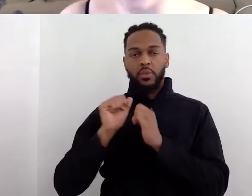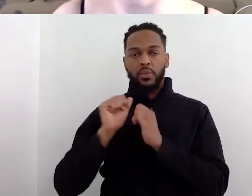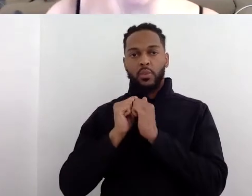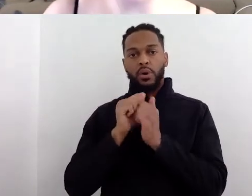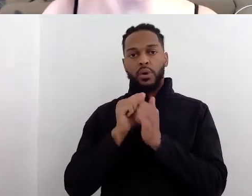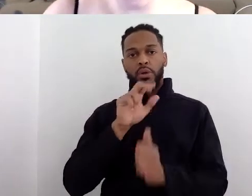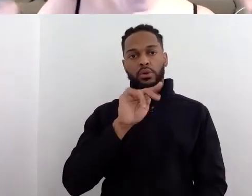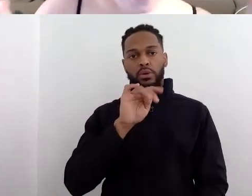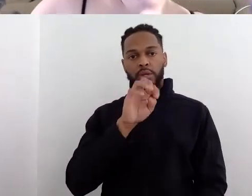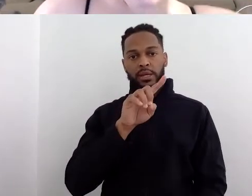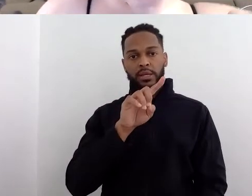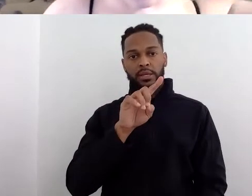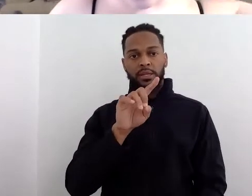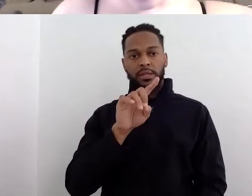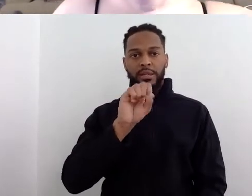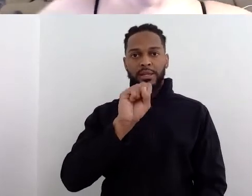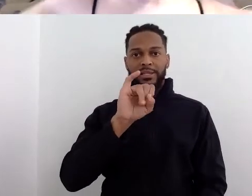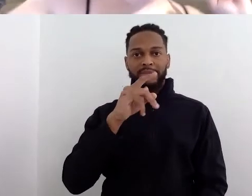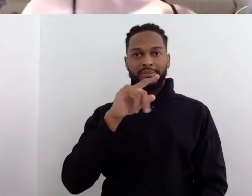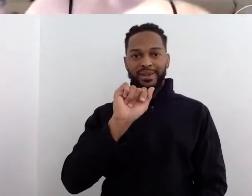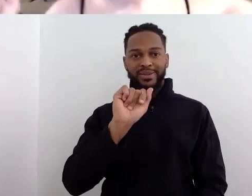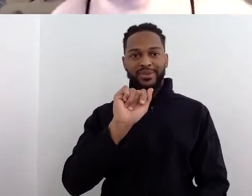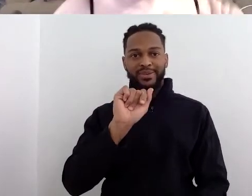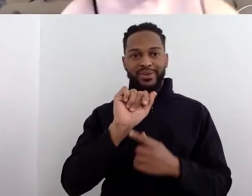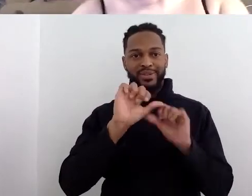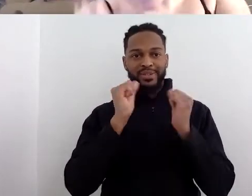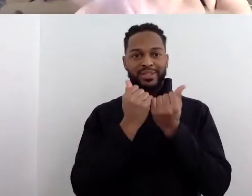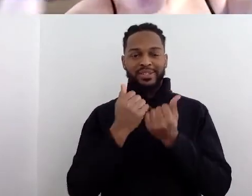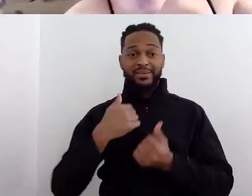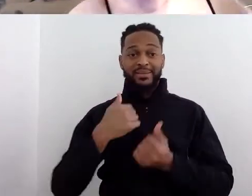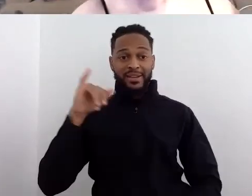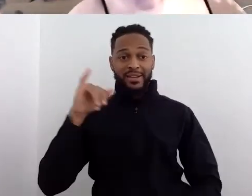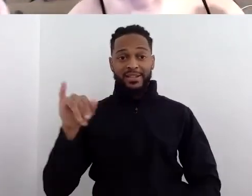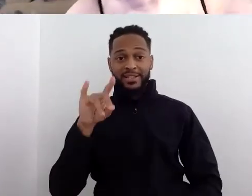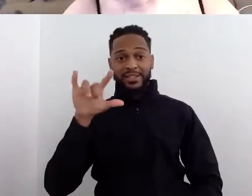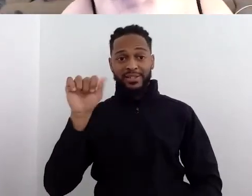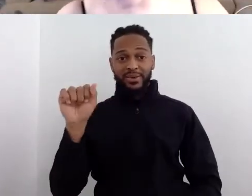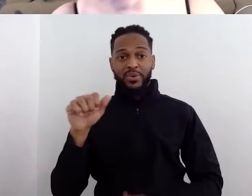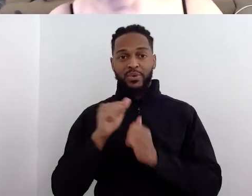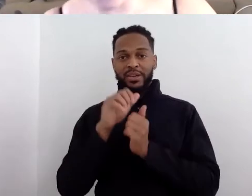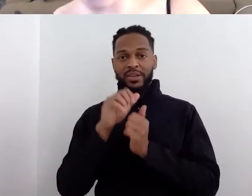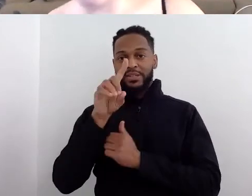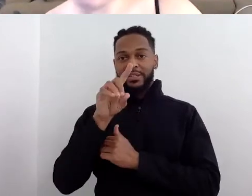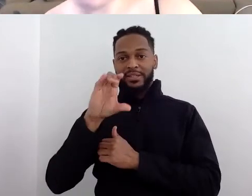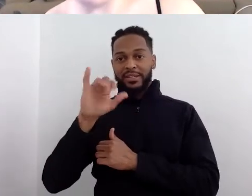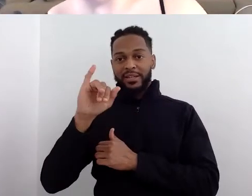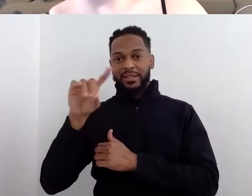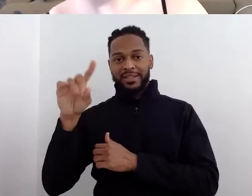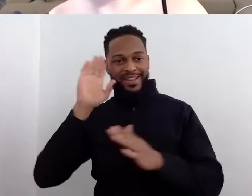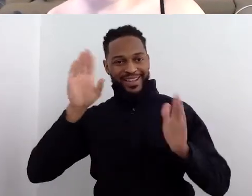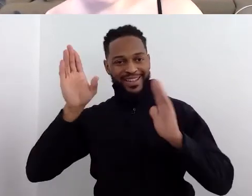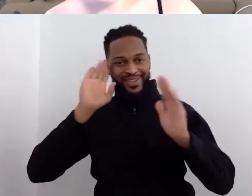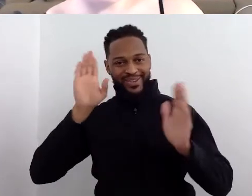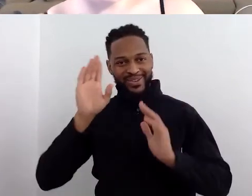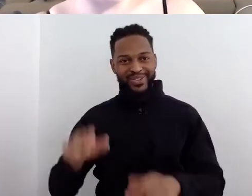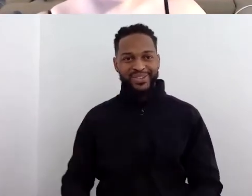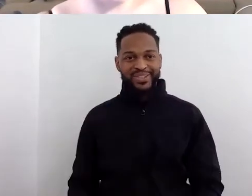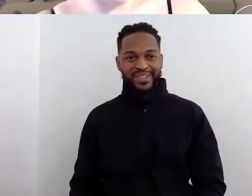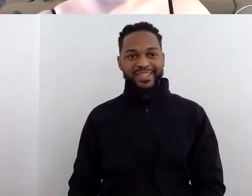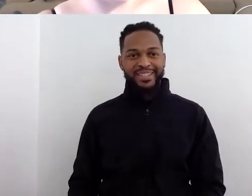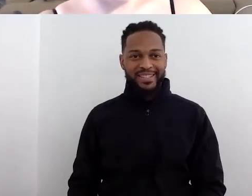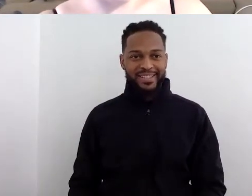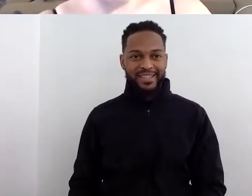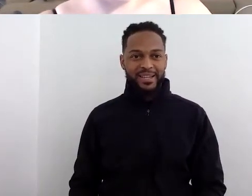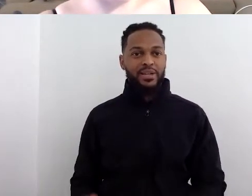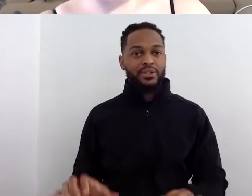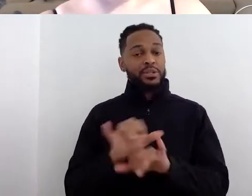Sorry, I had to find a mute. I'm Jessica with BCID. Hello. And I'm doing the same thing with my phone